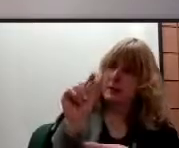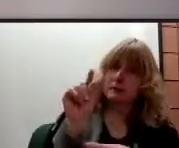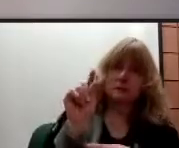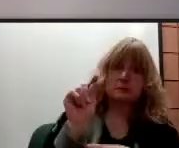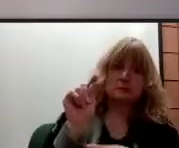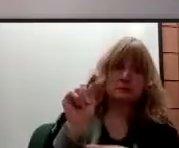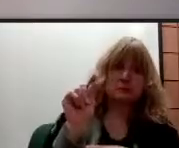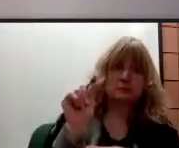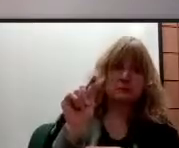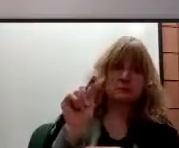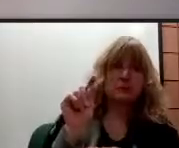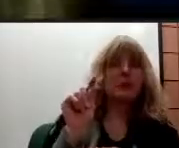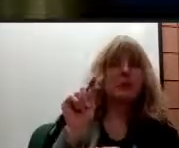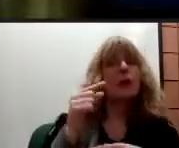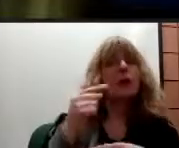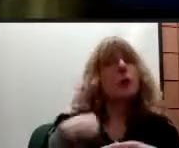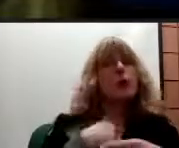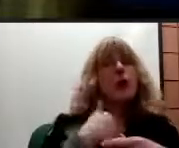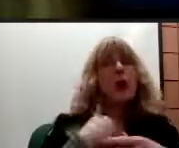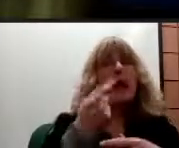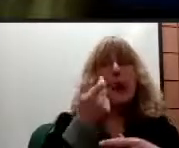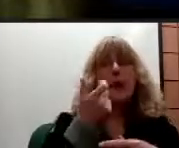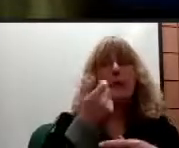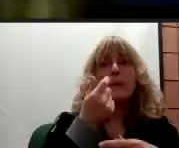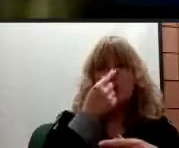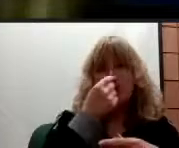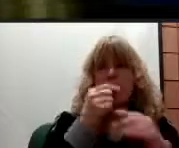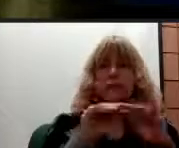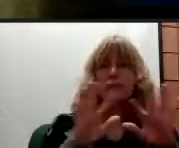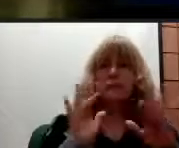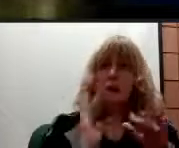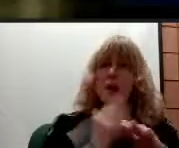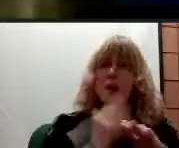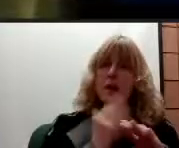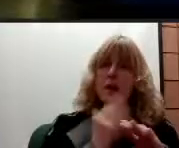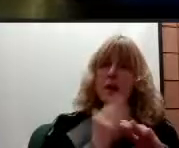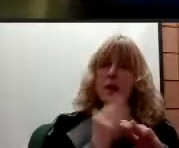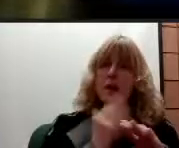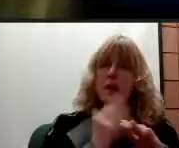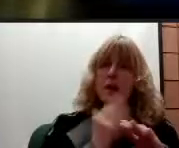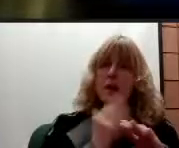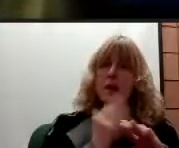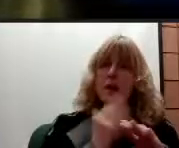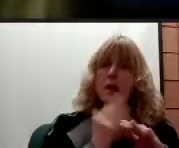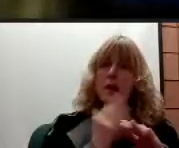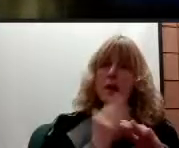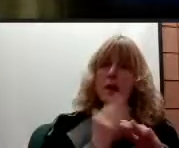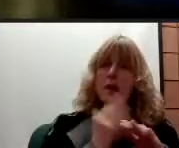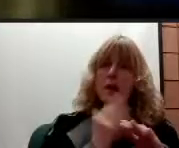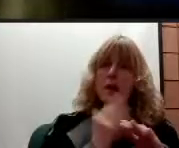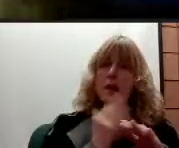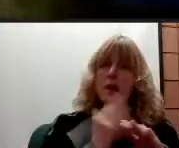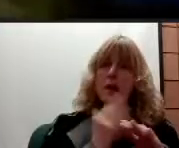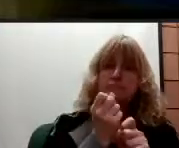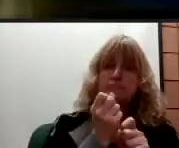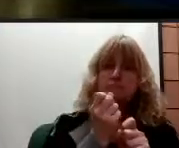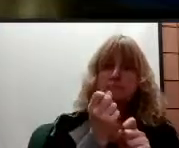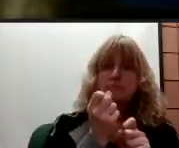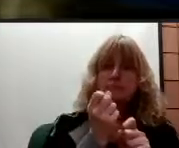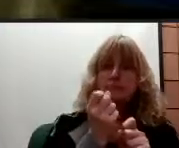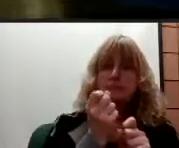Yeah, we had a bit of a cold run through our house, which created but it wasn't, everybody had symptoms